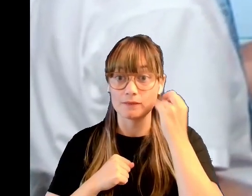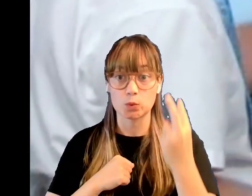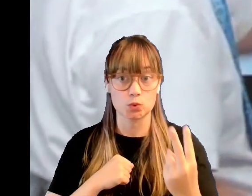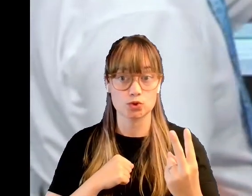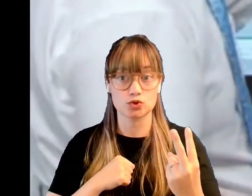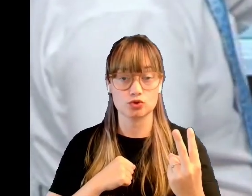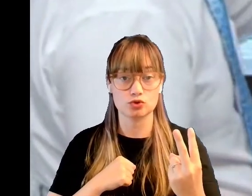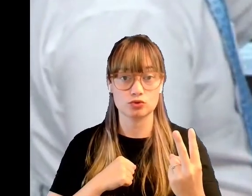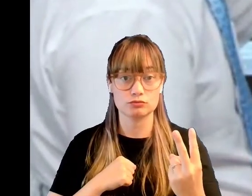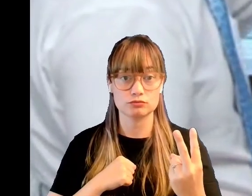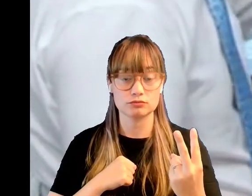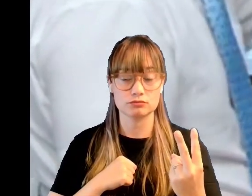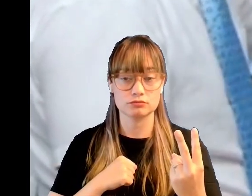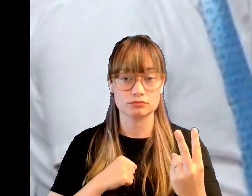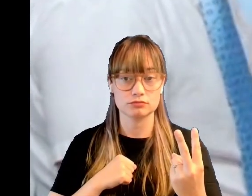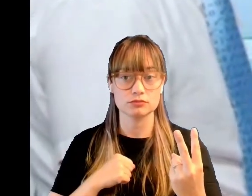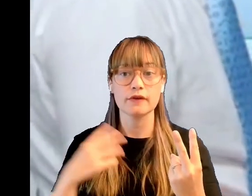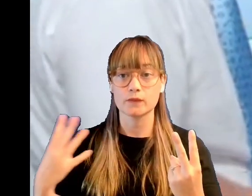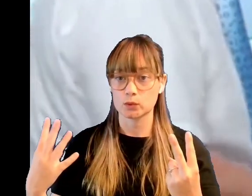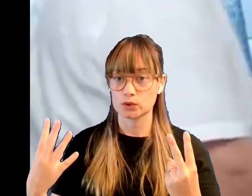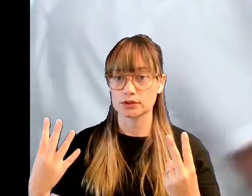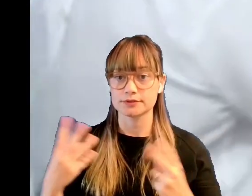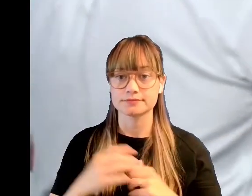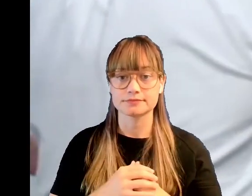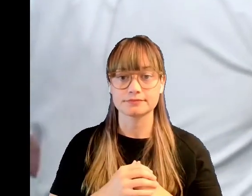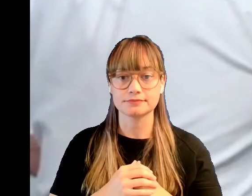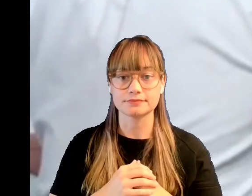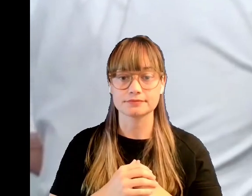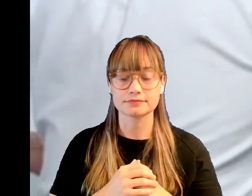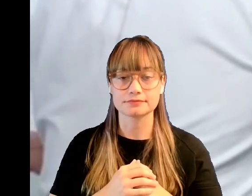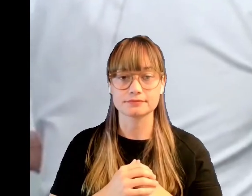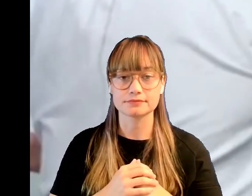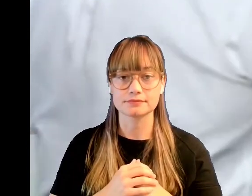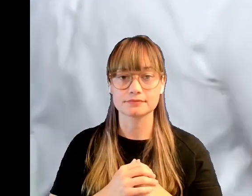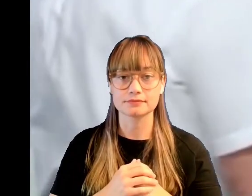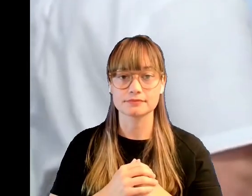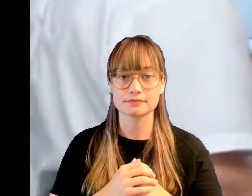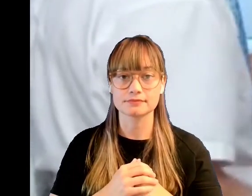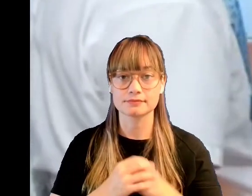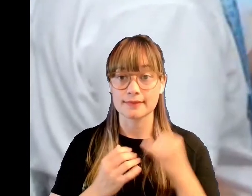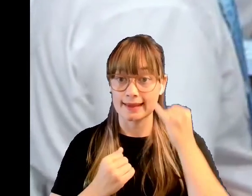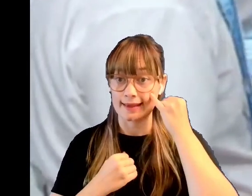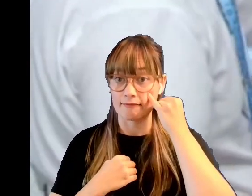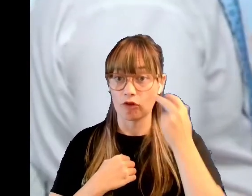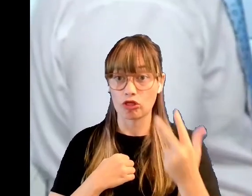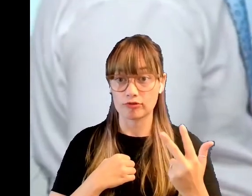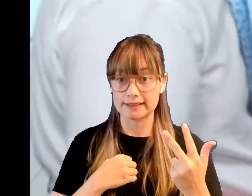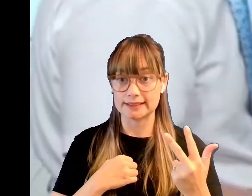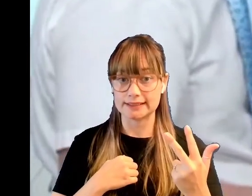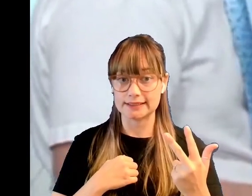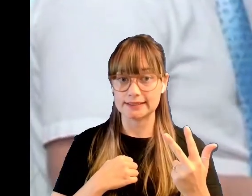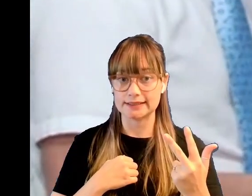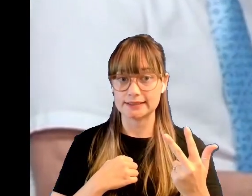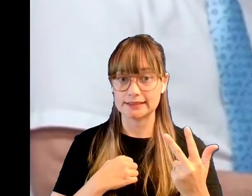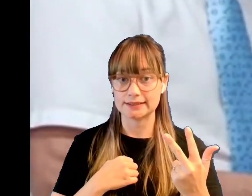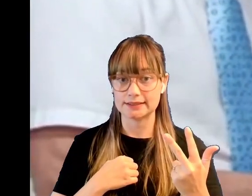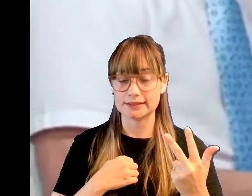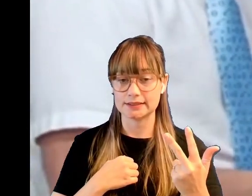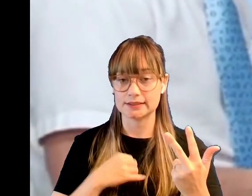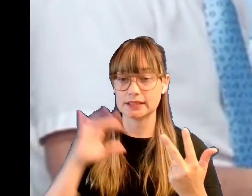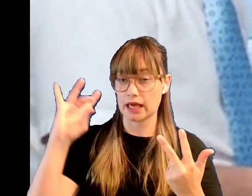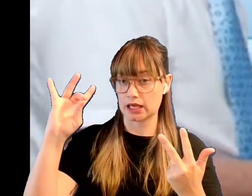Isaac, if you put 2 in there for x, you have 2 squared. It's 4. Jackson, if you put 3 in there for x, you have 2